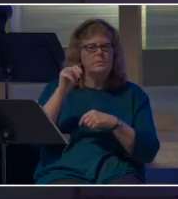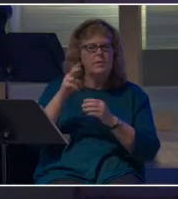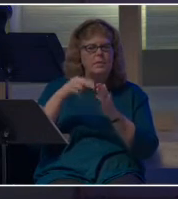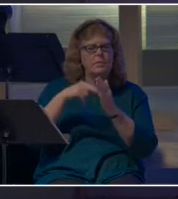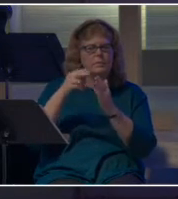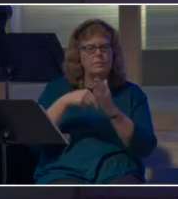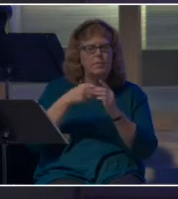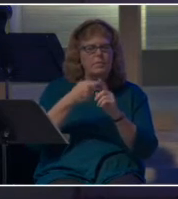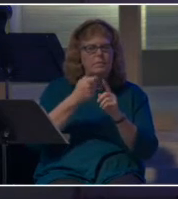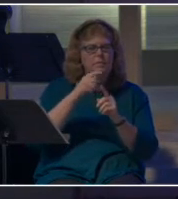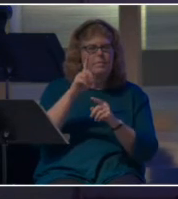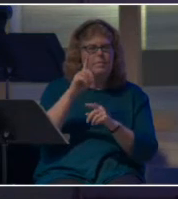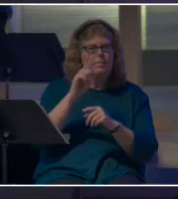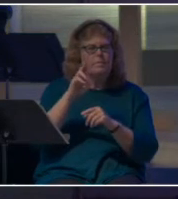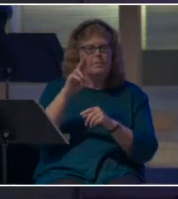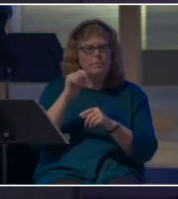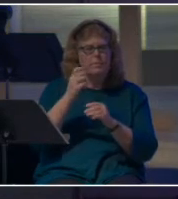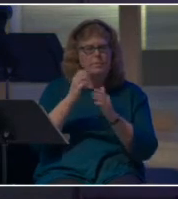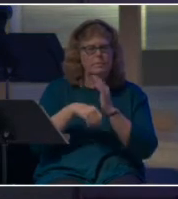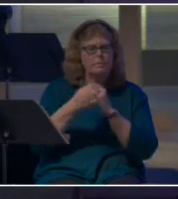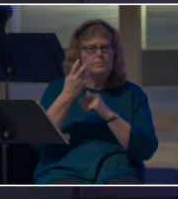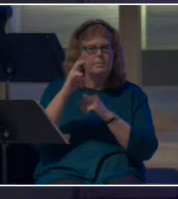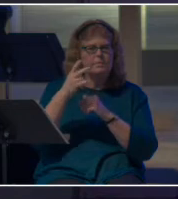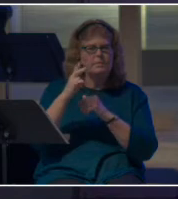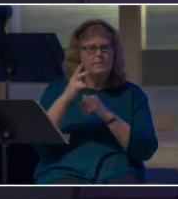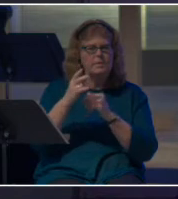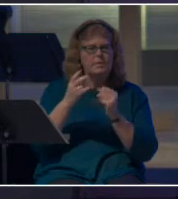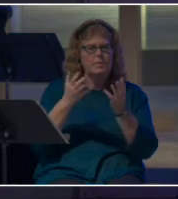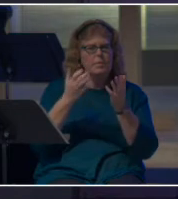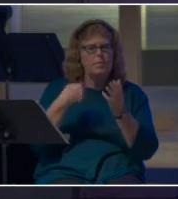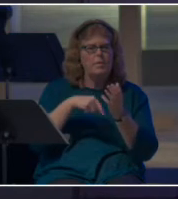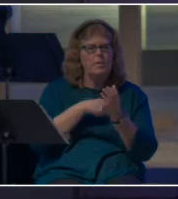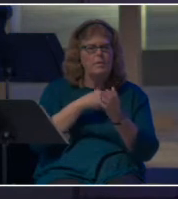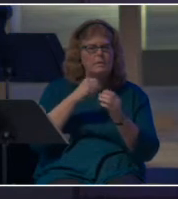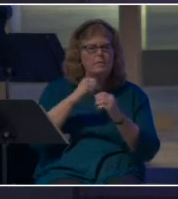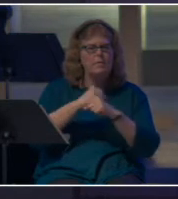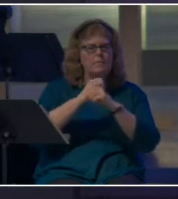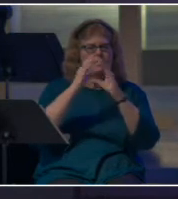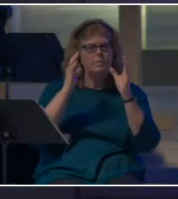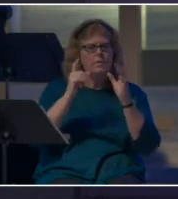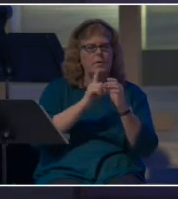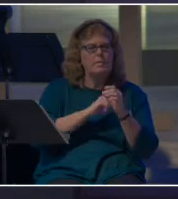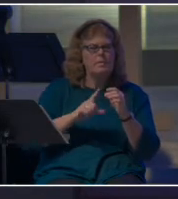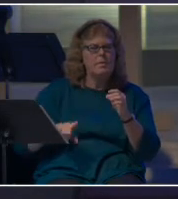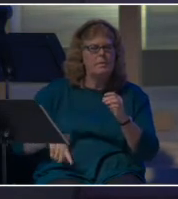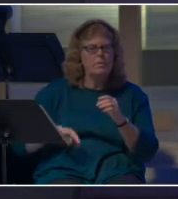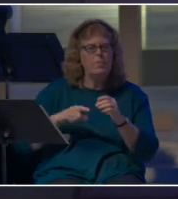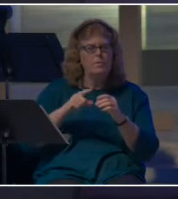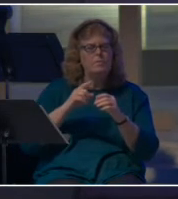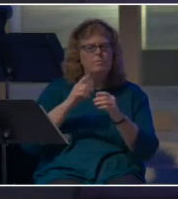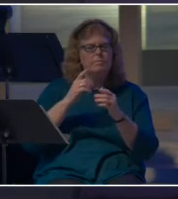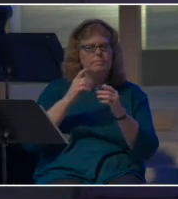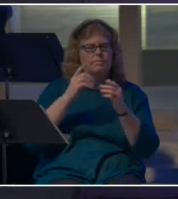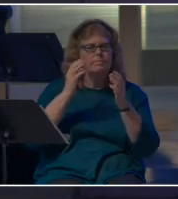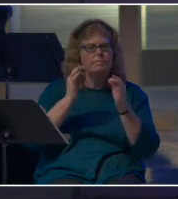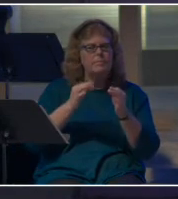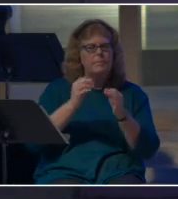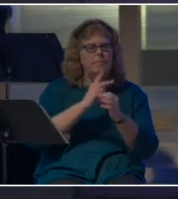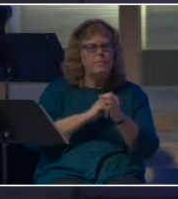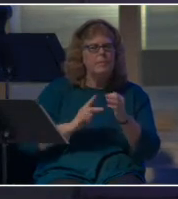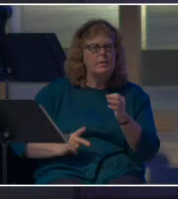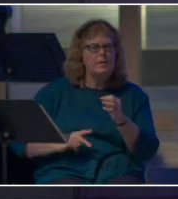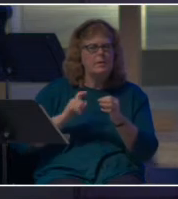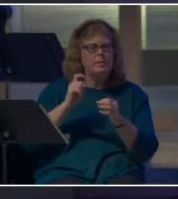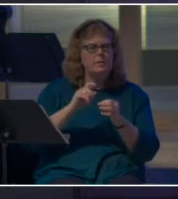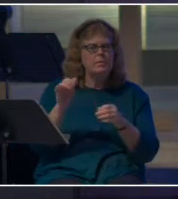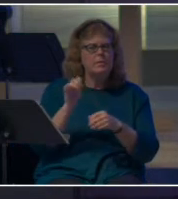from Deuteronomy 17 is I wanted us to have a picture of what the Lord had set out for what a king should be